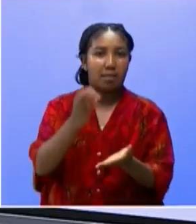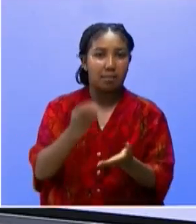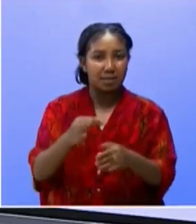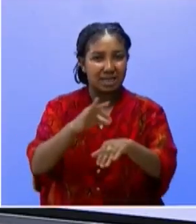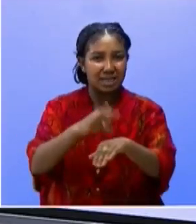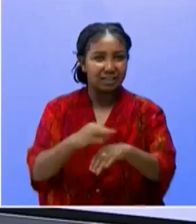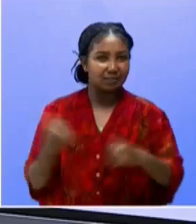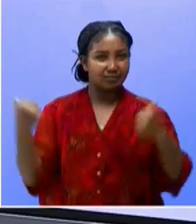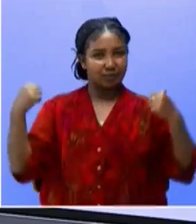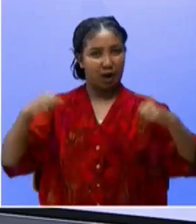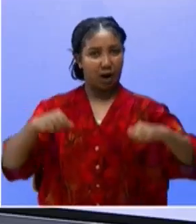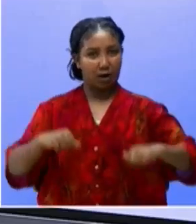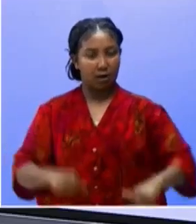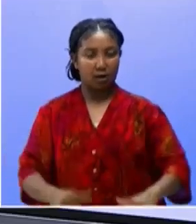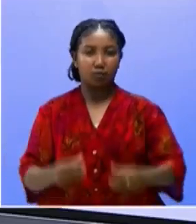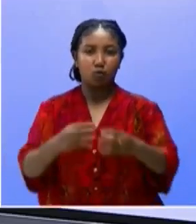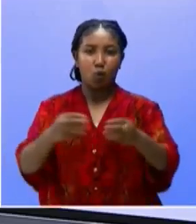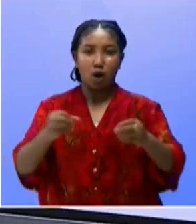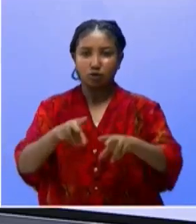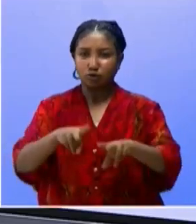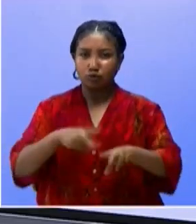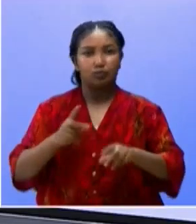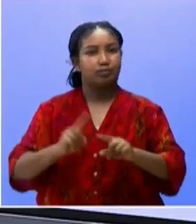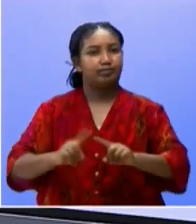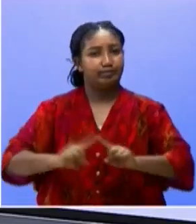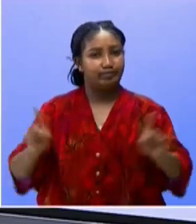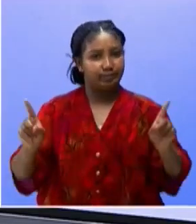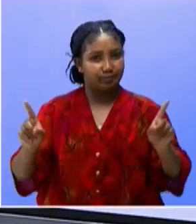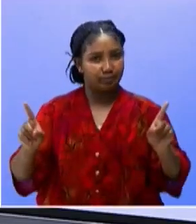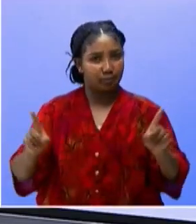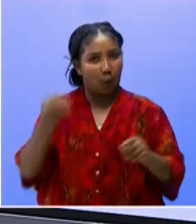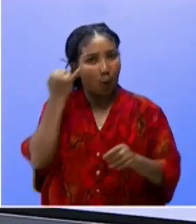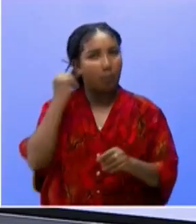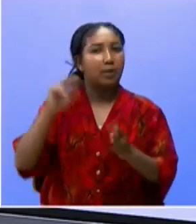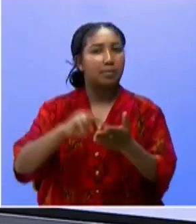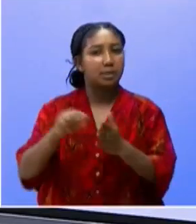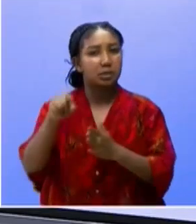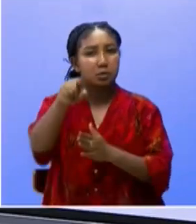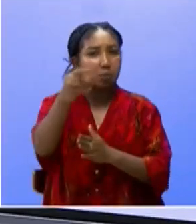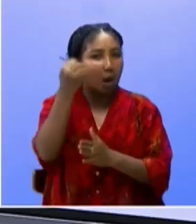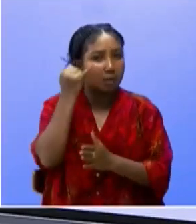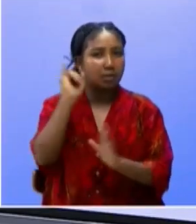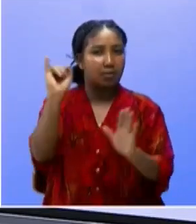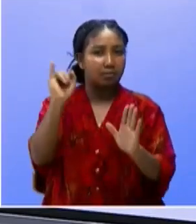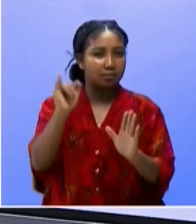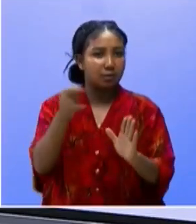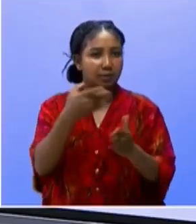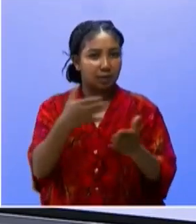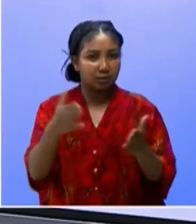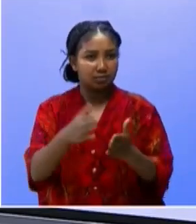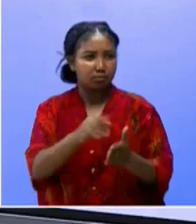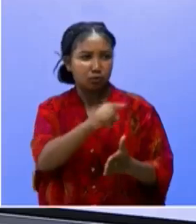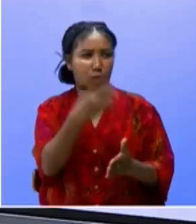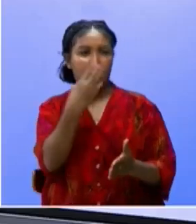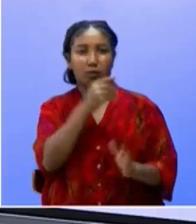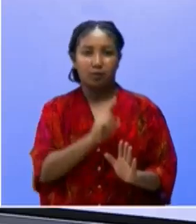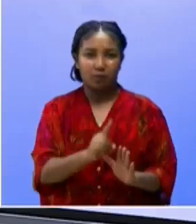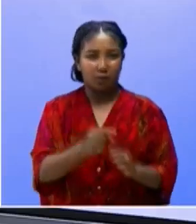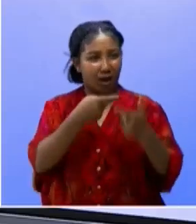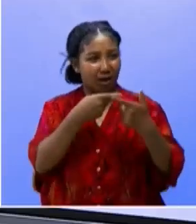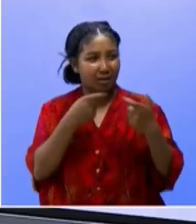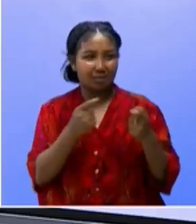jacket, woolen suit, etc. Opinion means your point of view on someone. You can say beautiful,